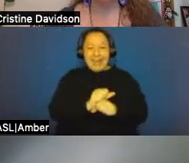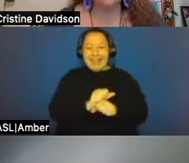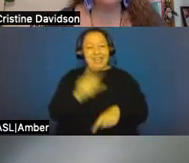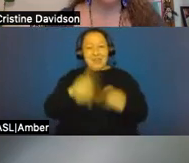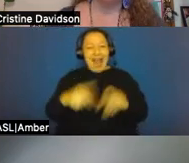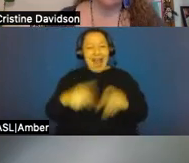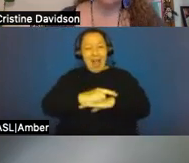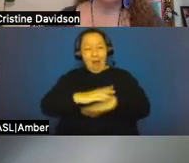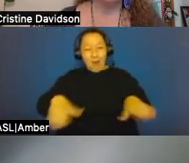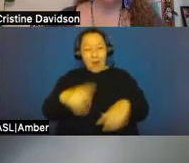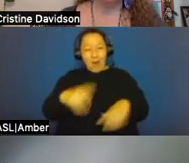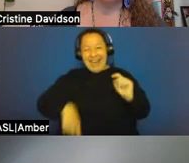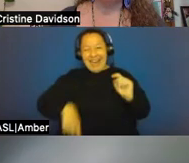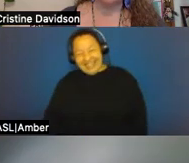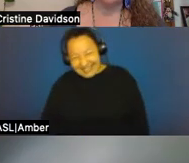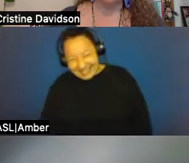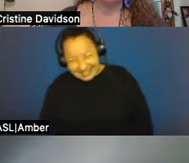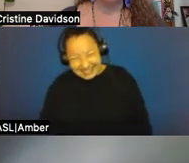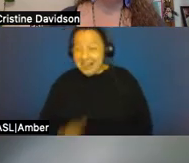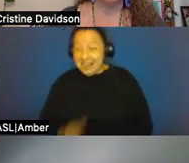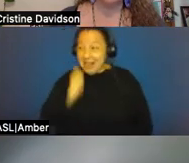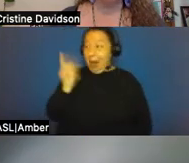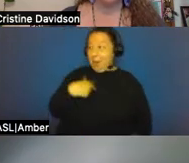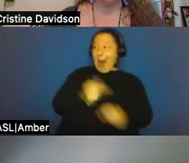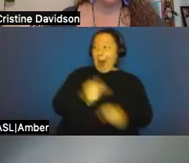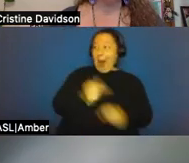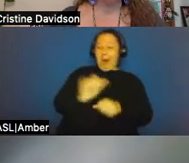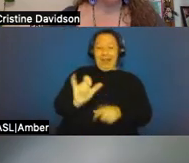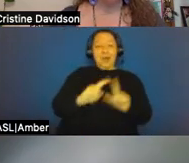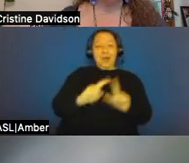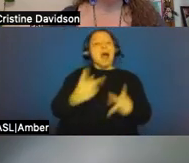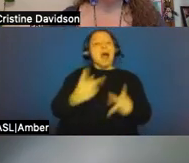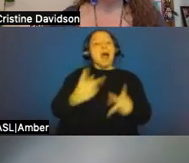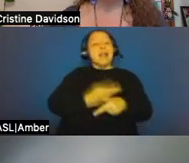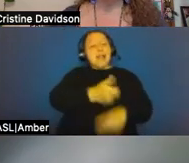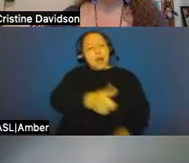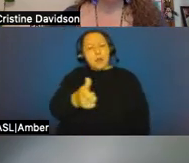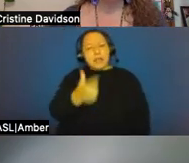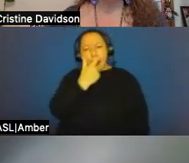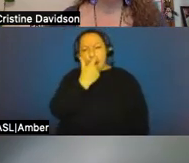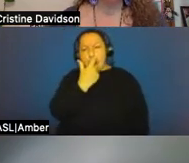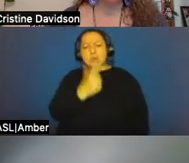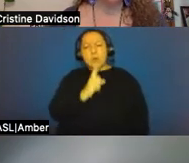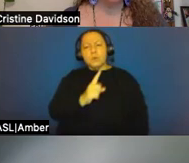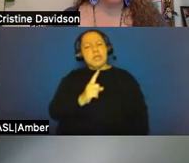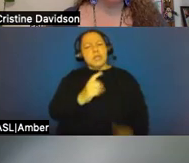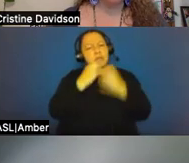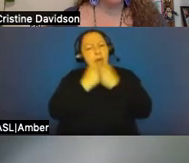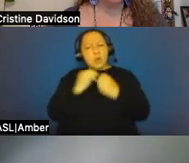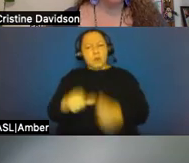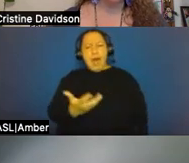but take care of yourselves. That's what we mainly place high value in. For the evaluations, we'll be just sending